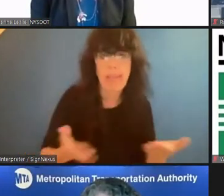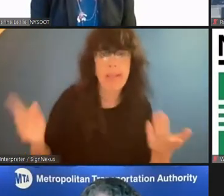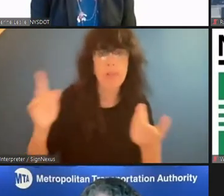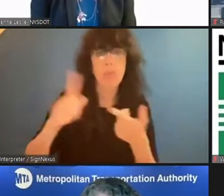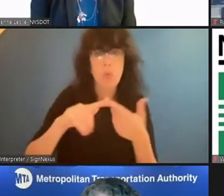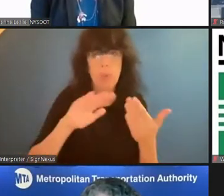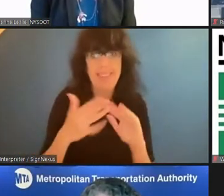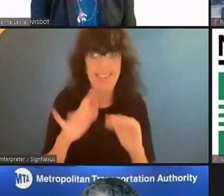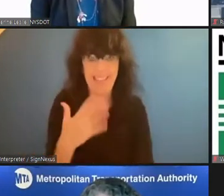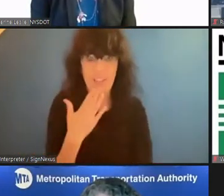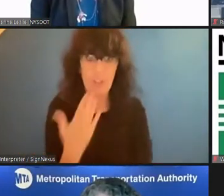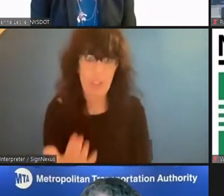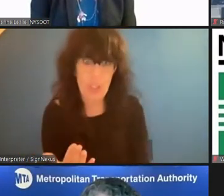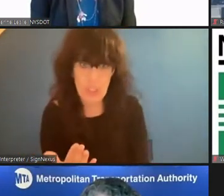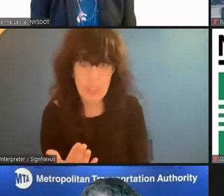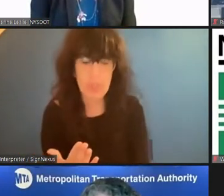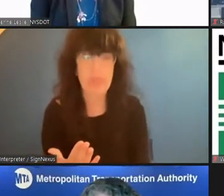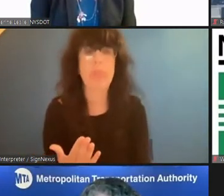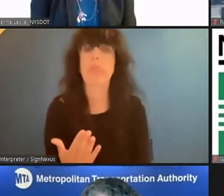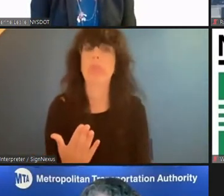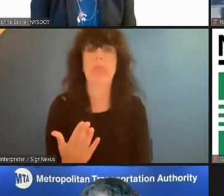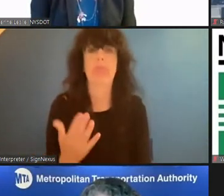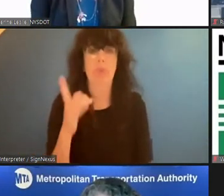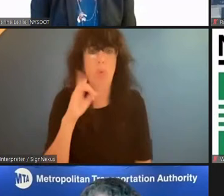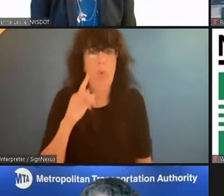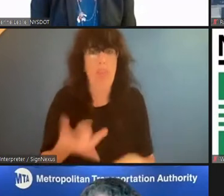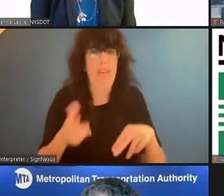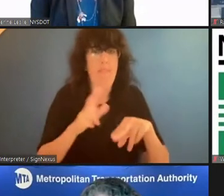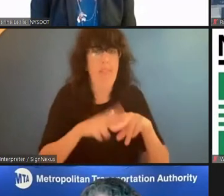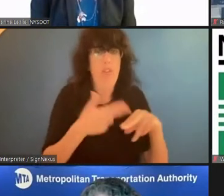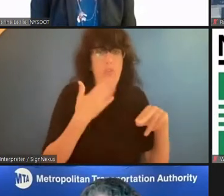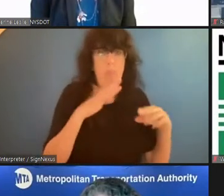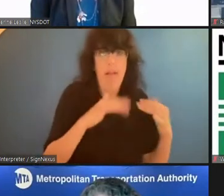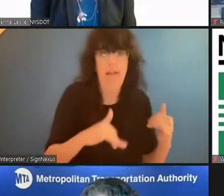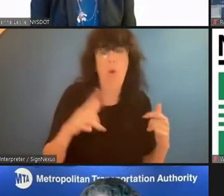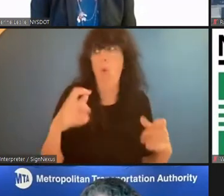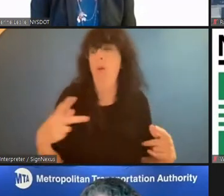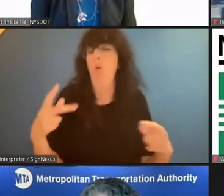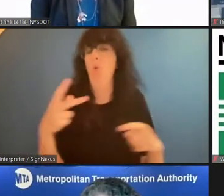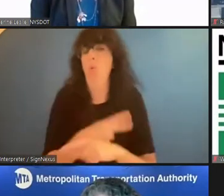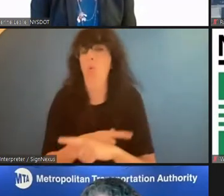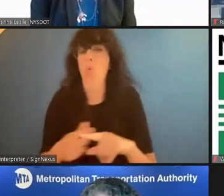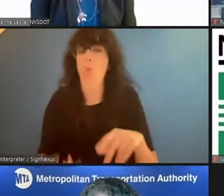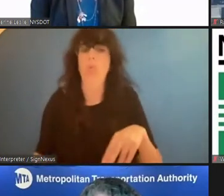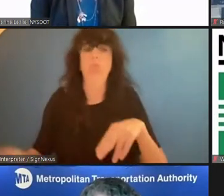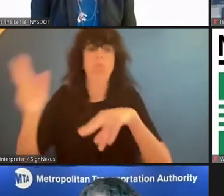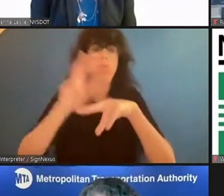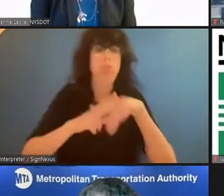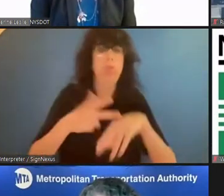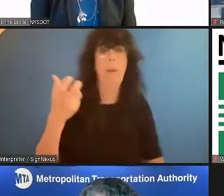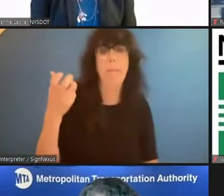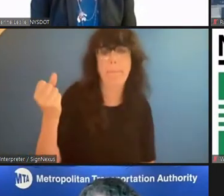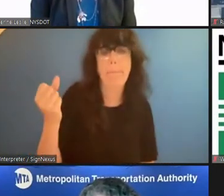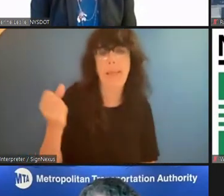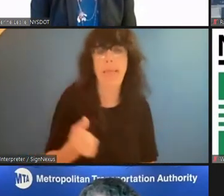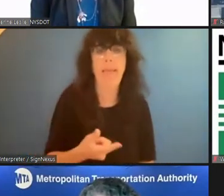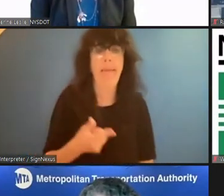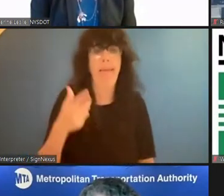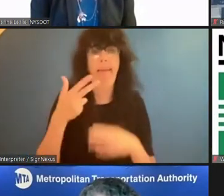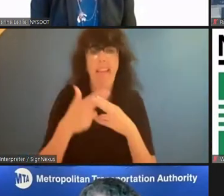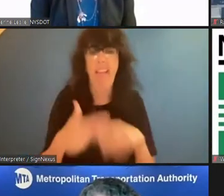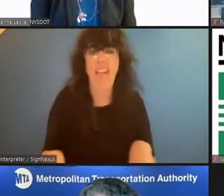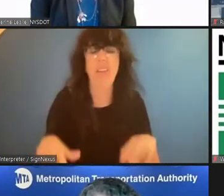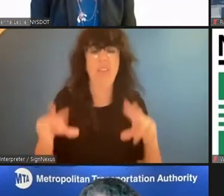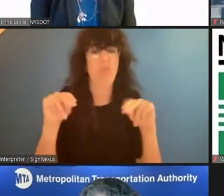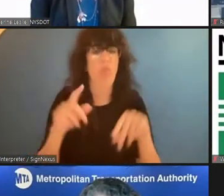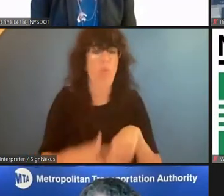a good thing if you think inflation's bad now just wait that gallon of milk that doesn't doesn't eggs no